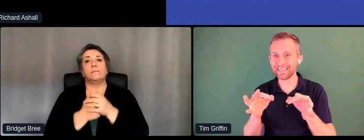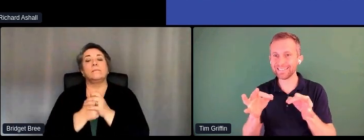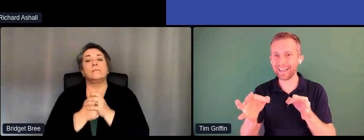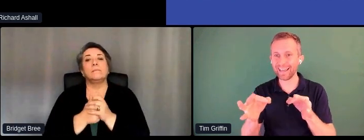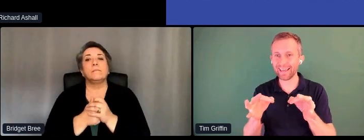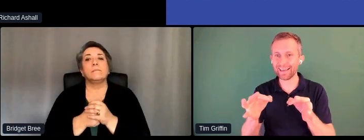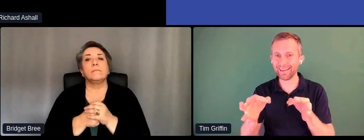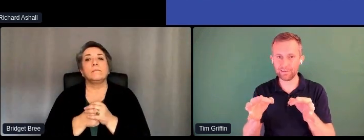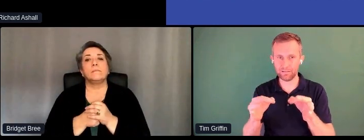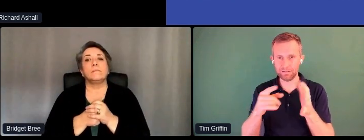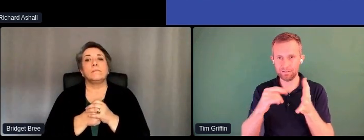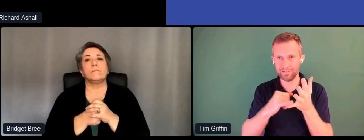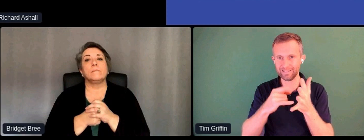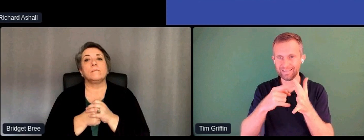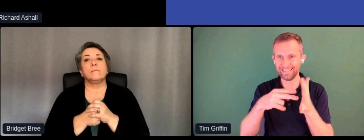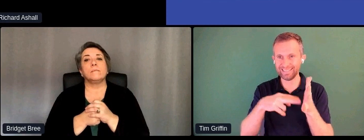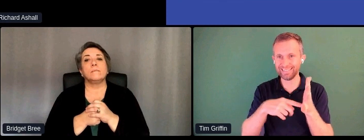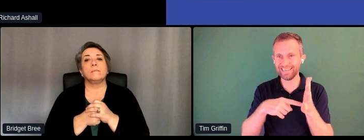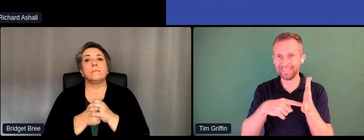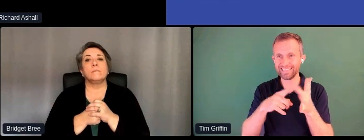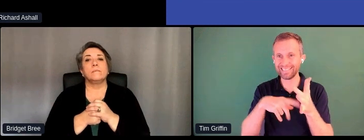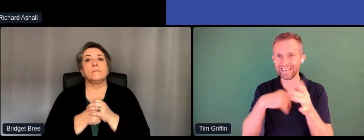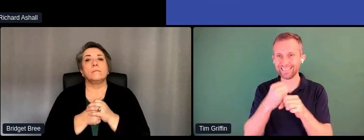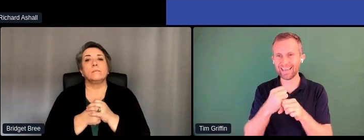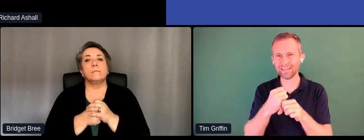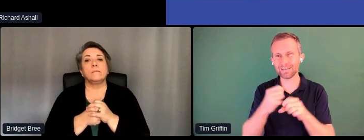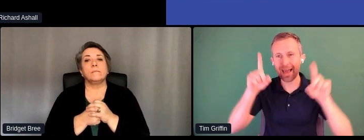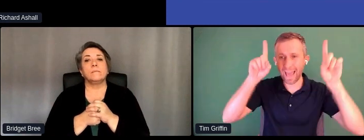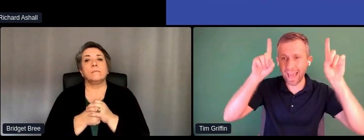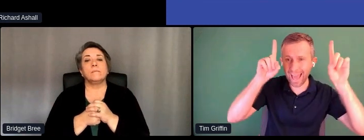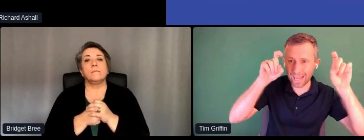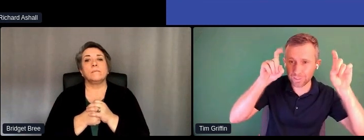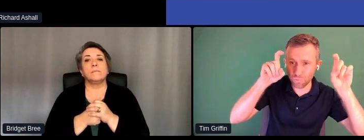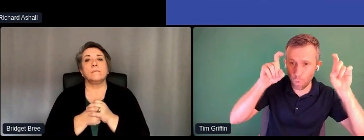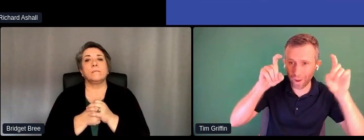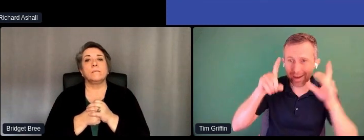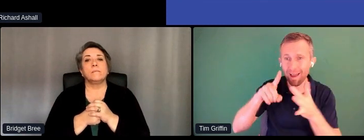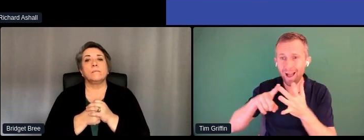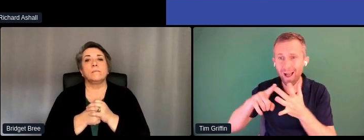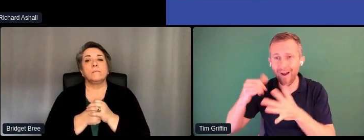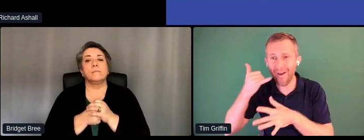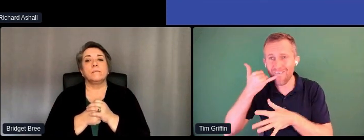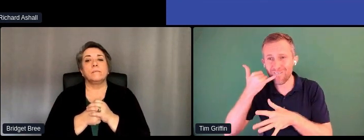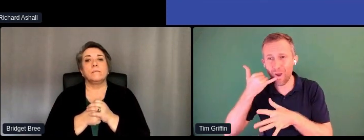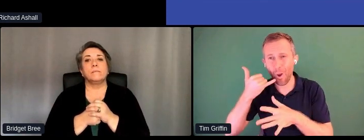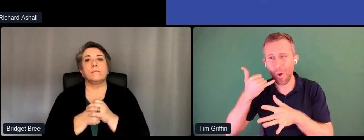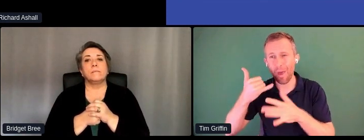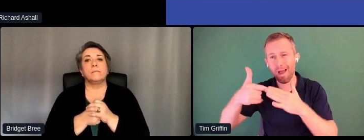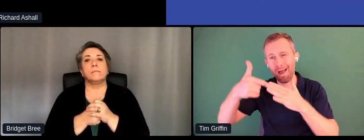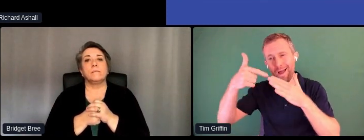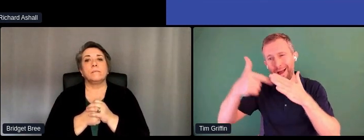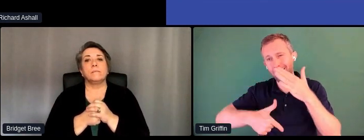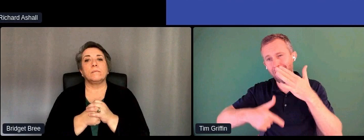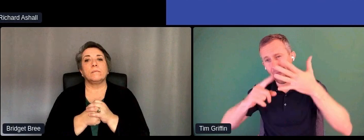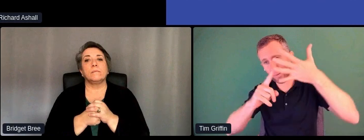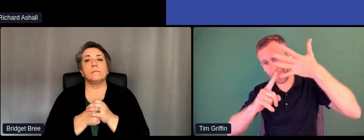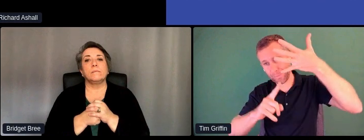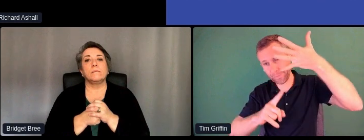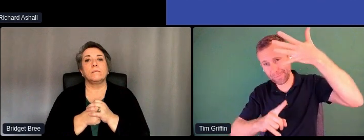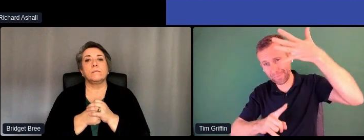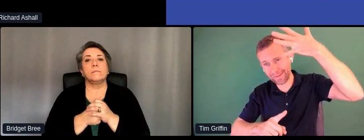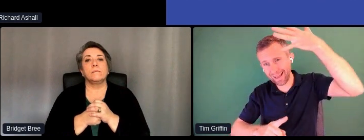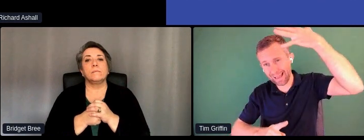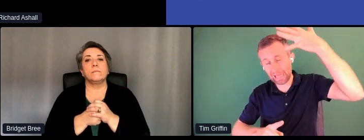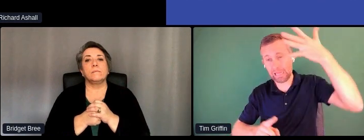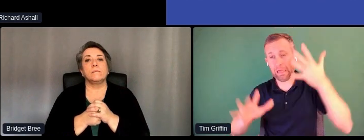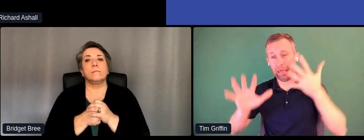iOS and Android today come with pretty extensive settings menus with many different options. And we've taken